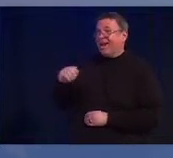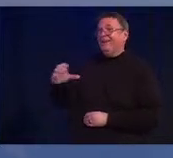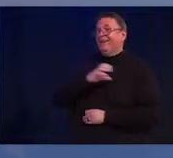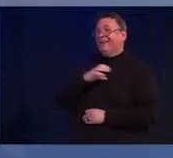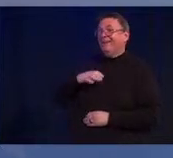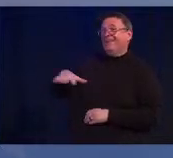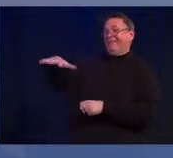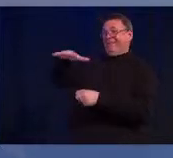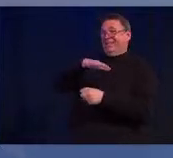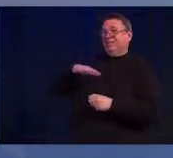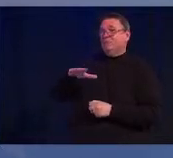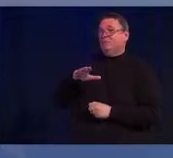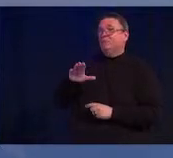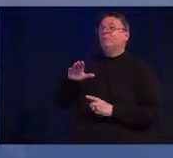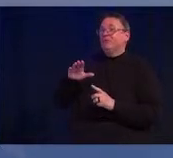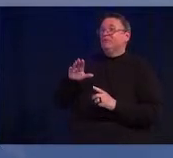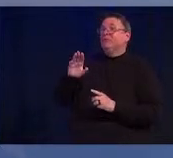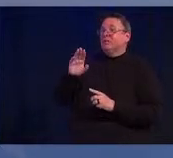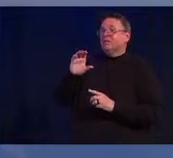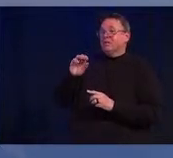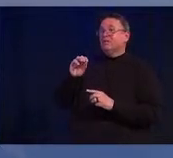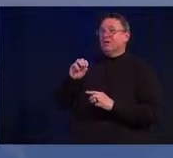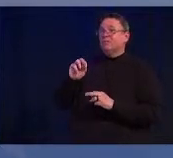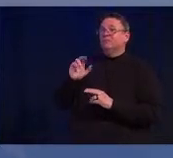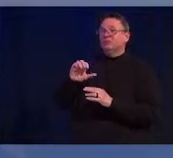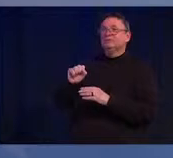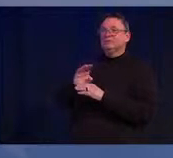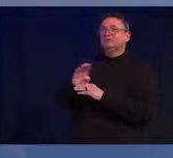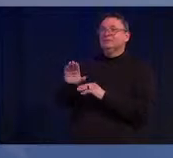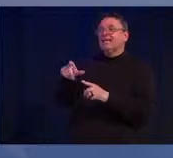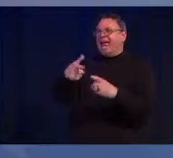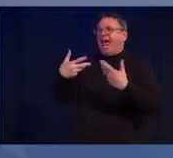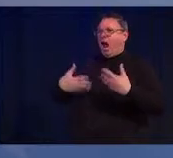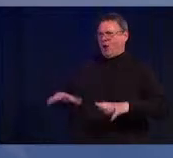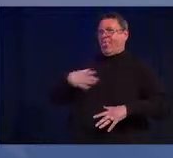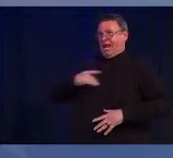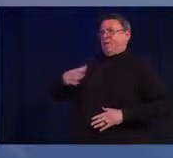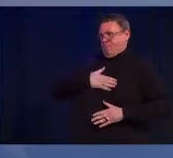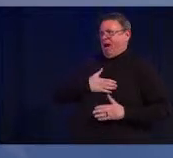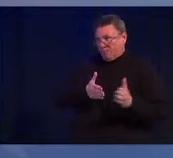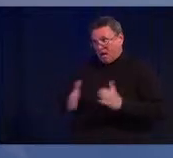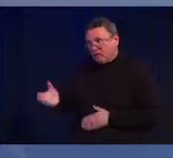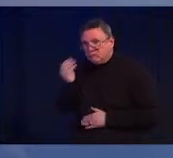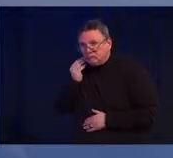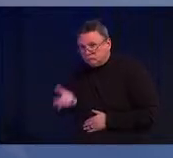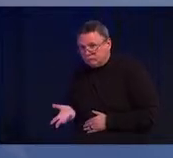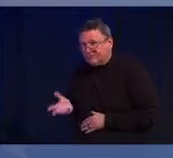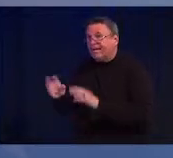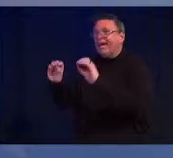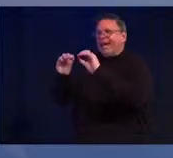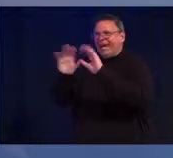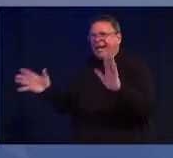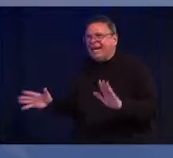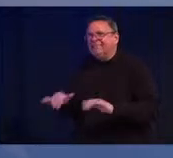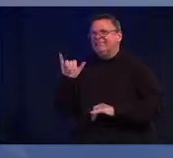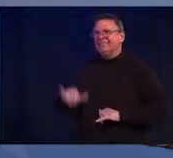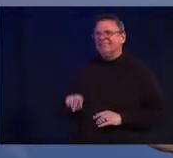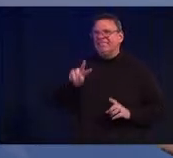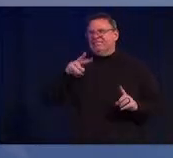commissioners I've talked to, they like the plan because it's clear. The second version or the first